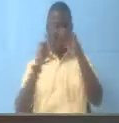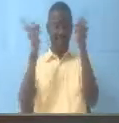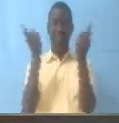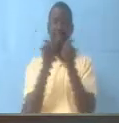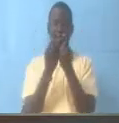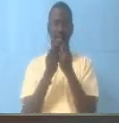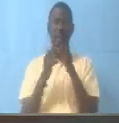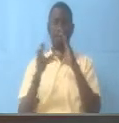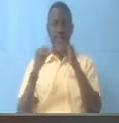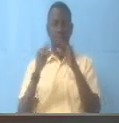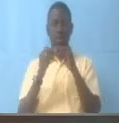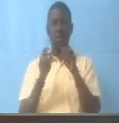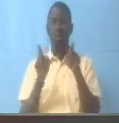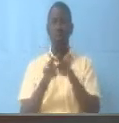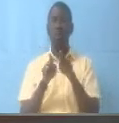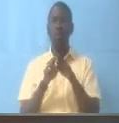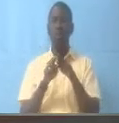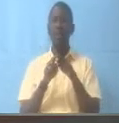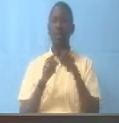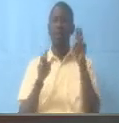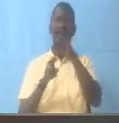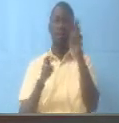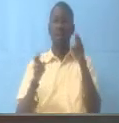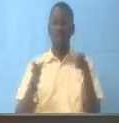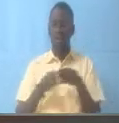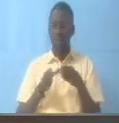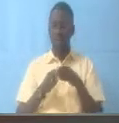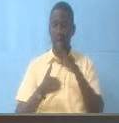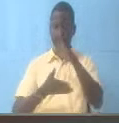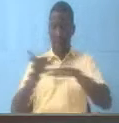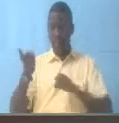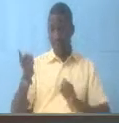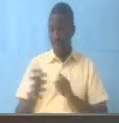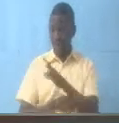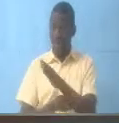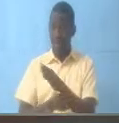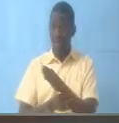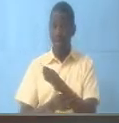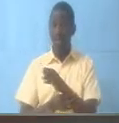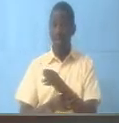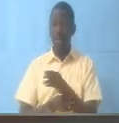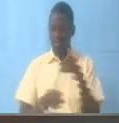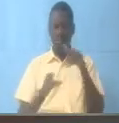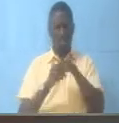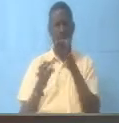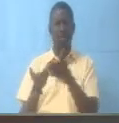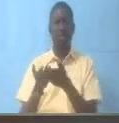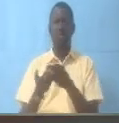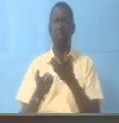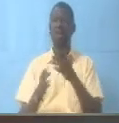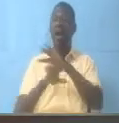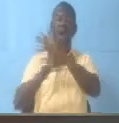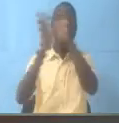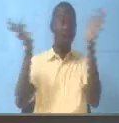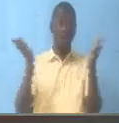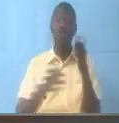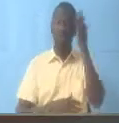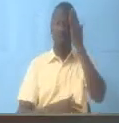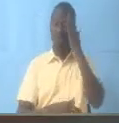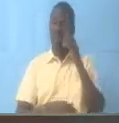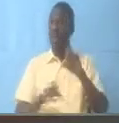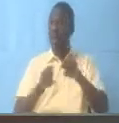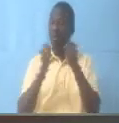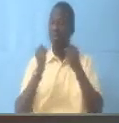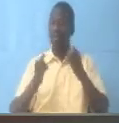paper, that was part of it, because really everybody knew that it was an abuse of human rights. Children were detained